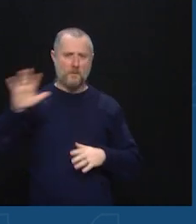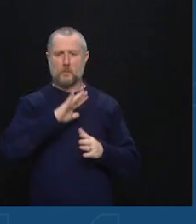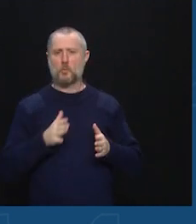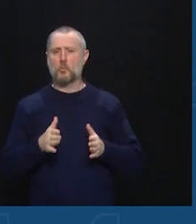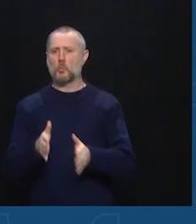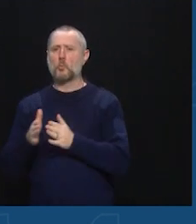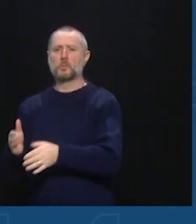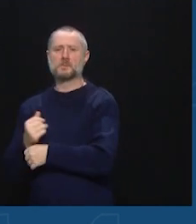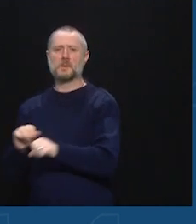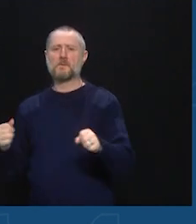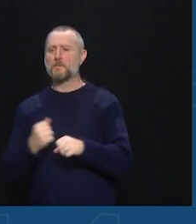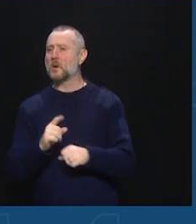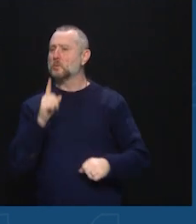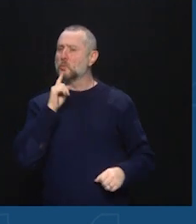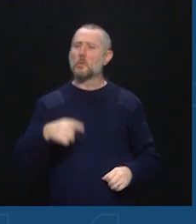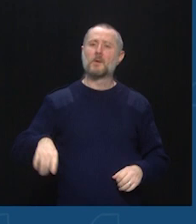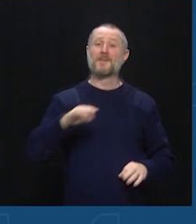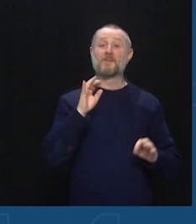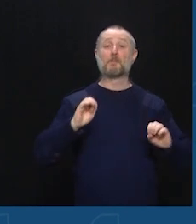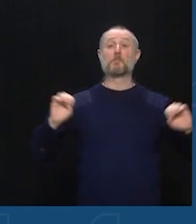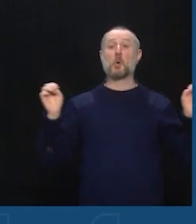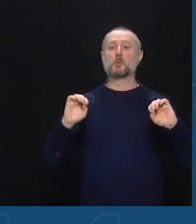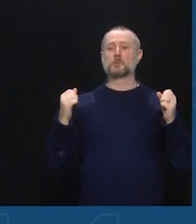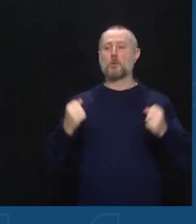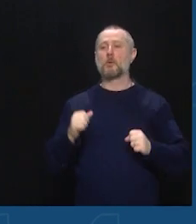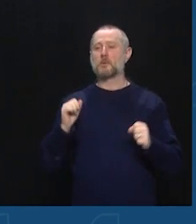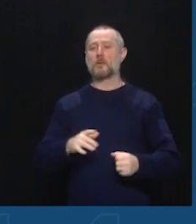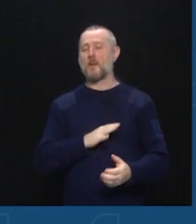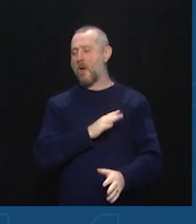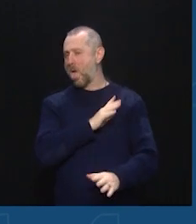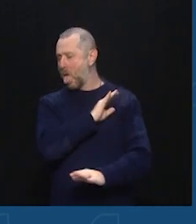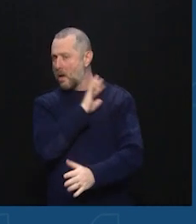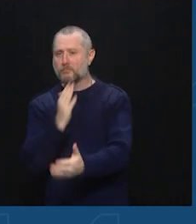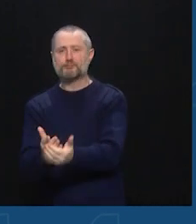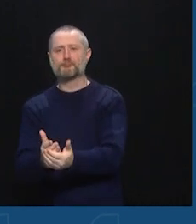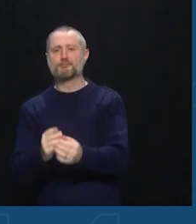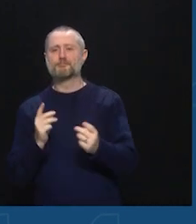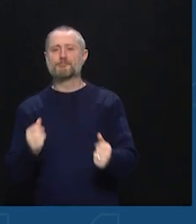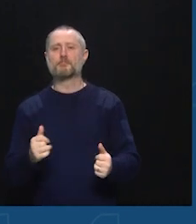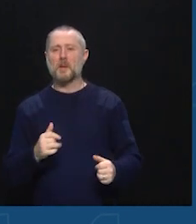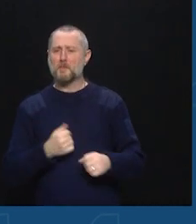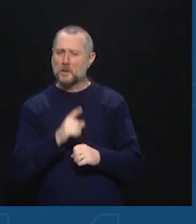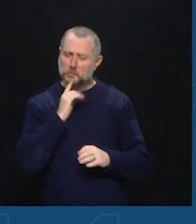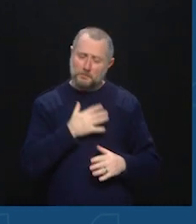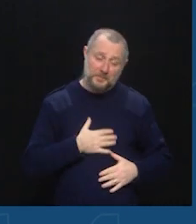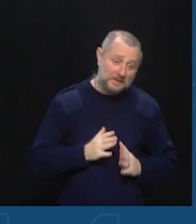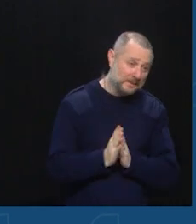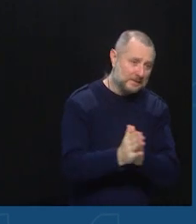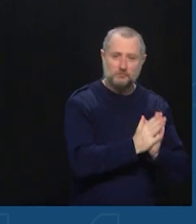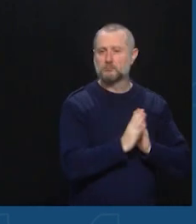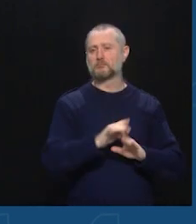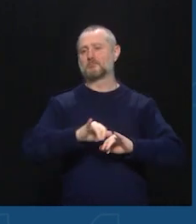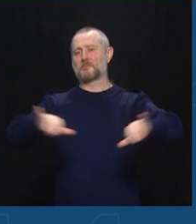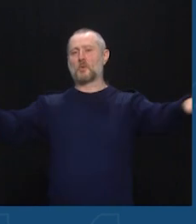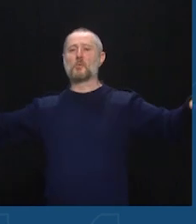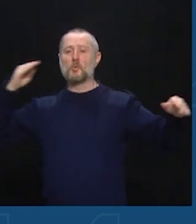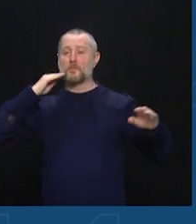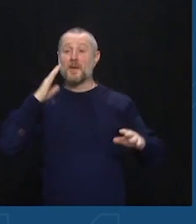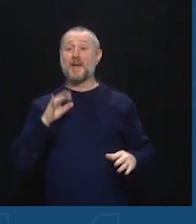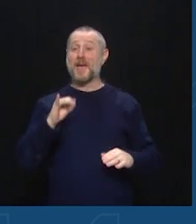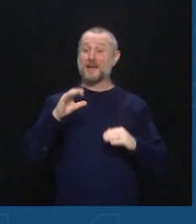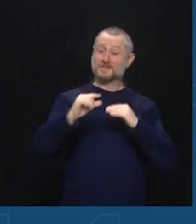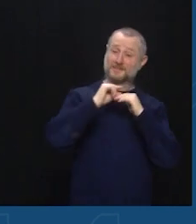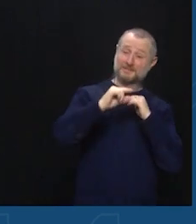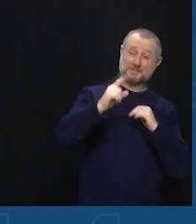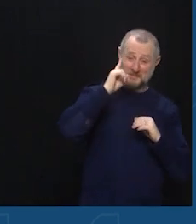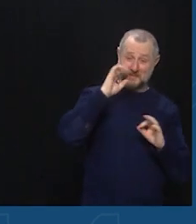vehicles through, because we want you to be staying home and staying safe today. And if you think about ice, it's like a half an inch doesn't sound